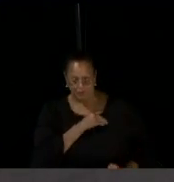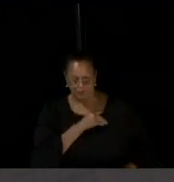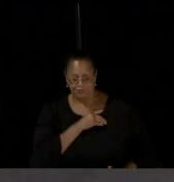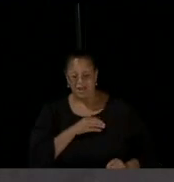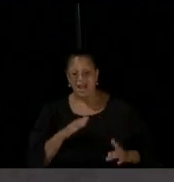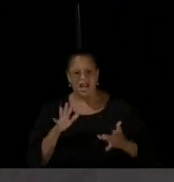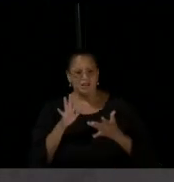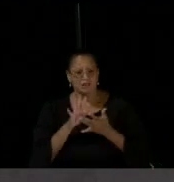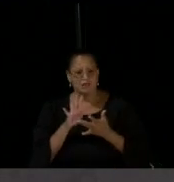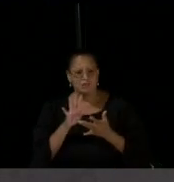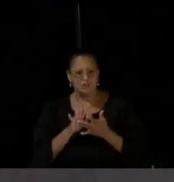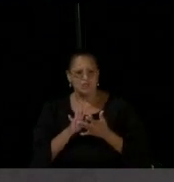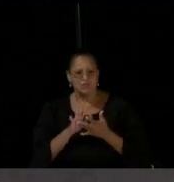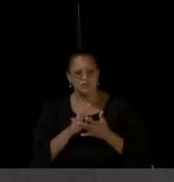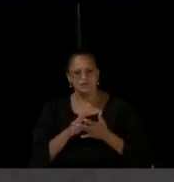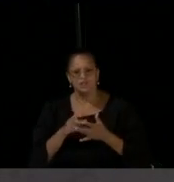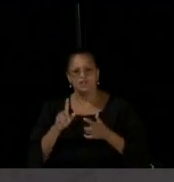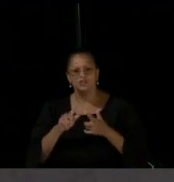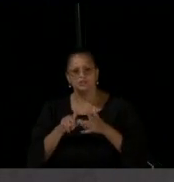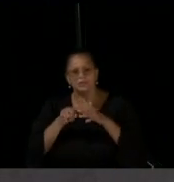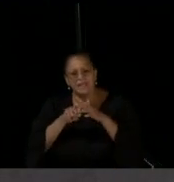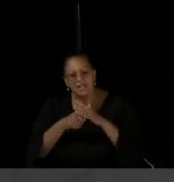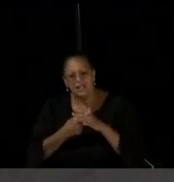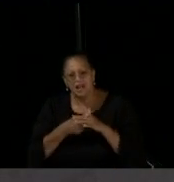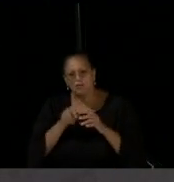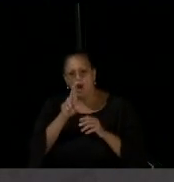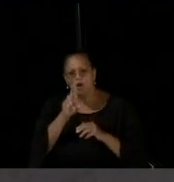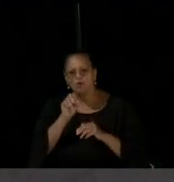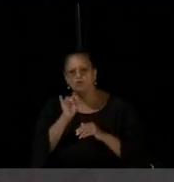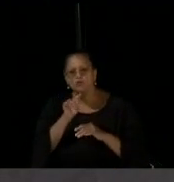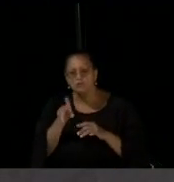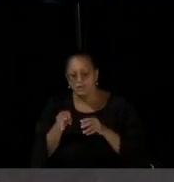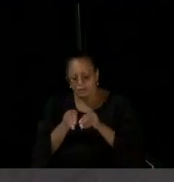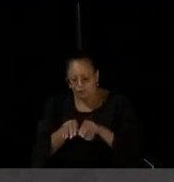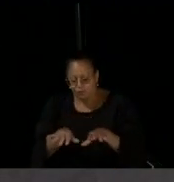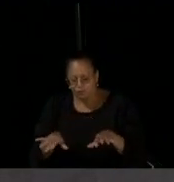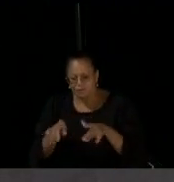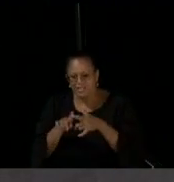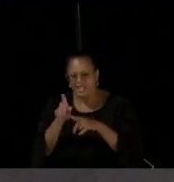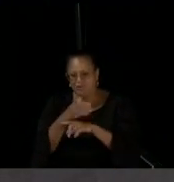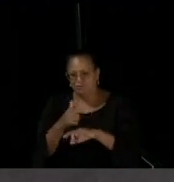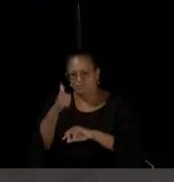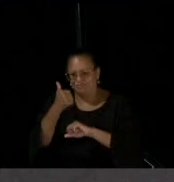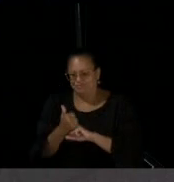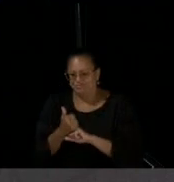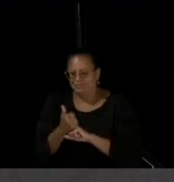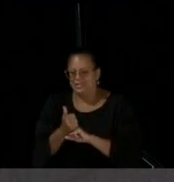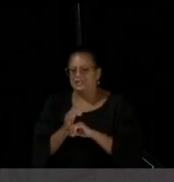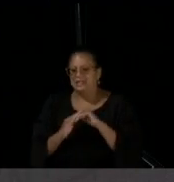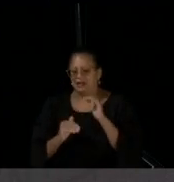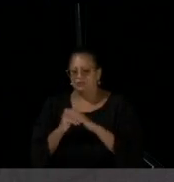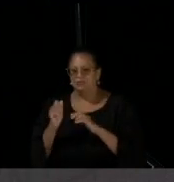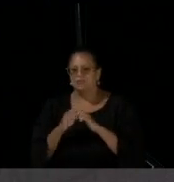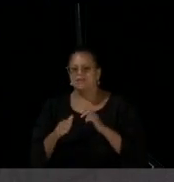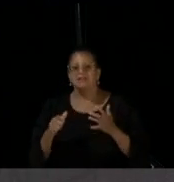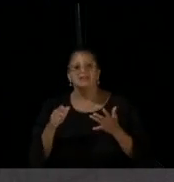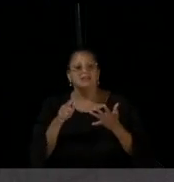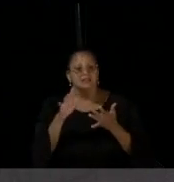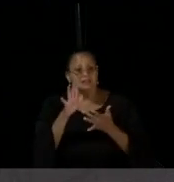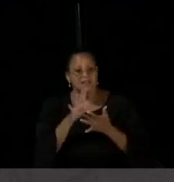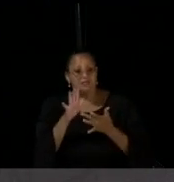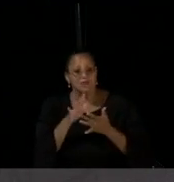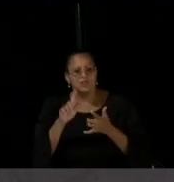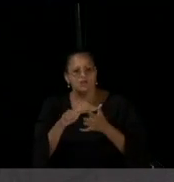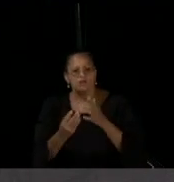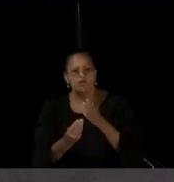Freshman year was about forming roots, getting comfortable, and finding your place. Sophomore year was about growth,